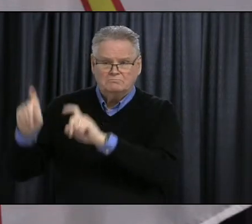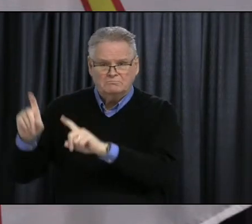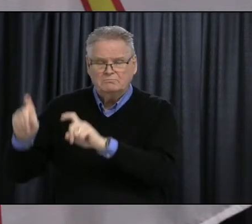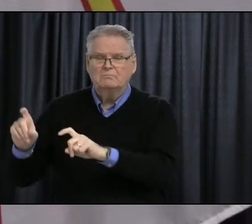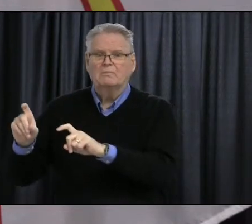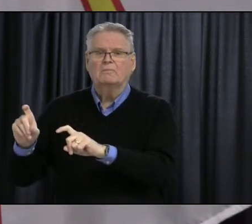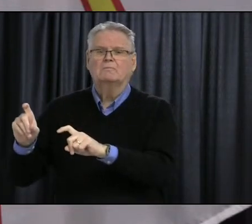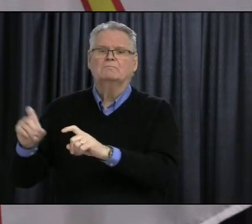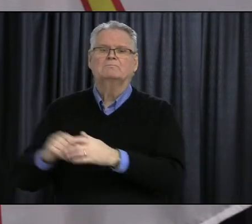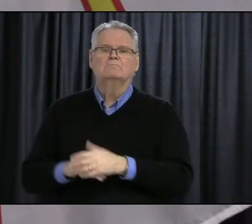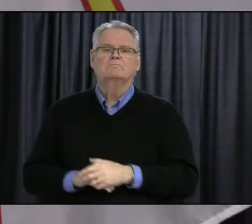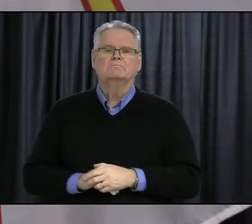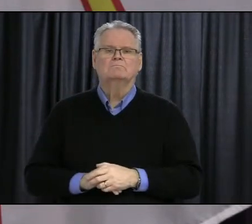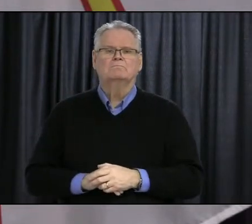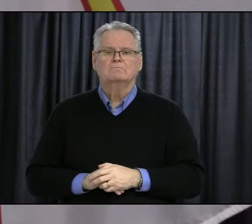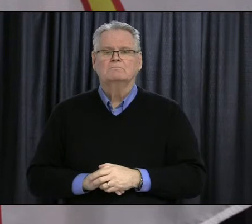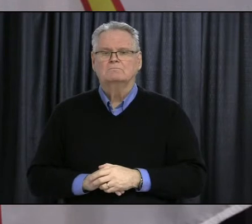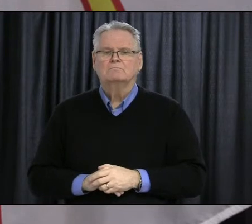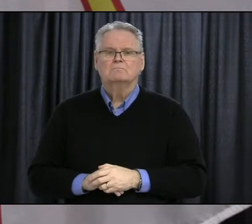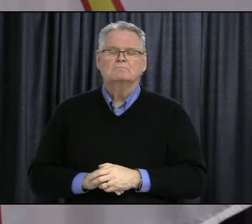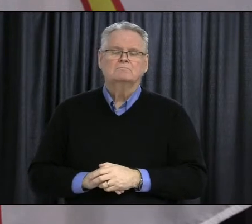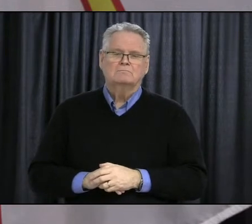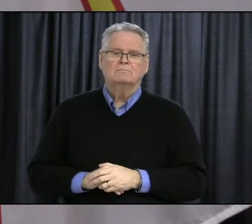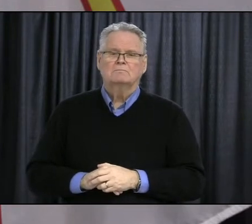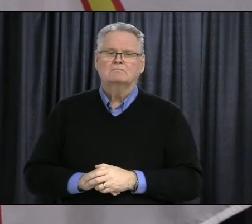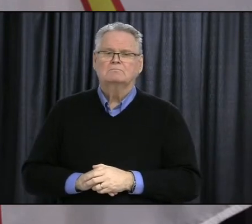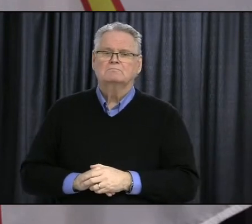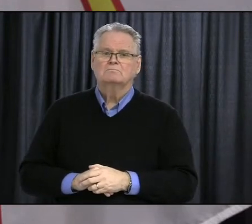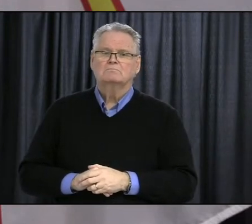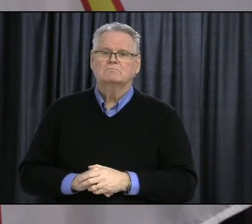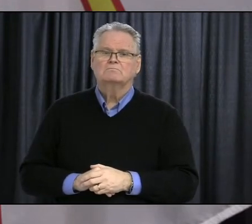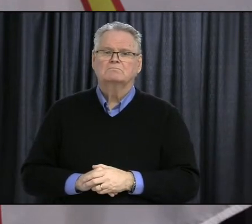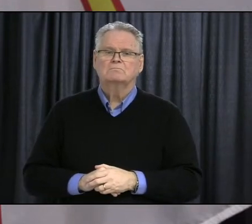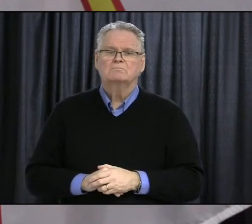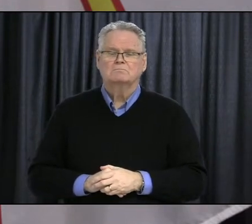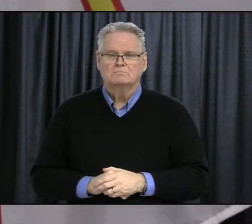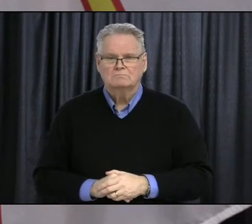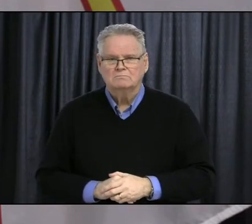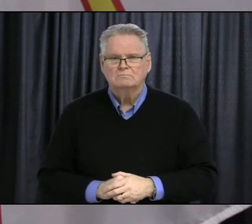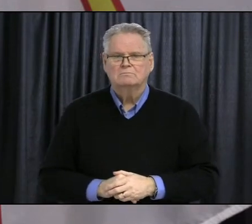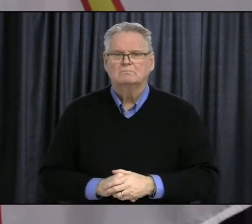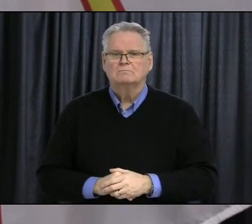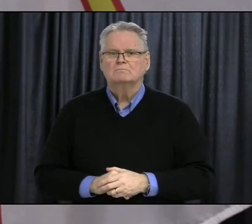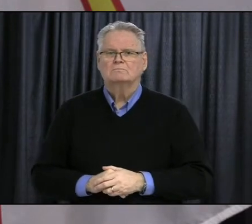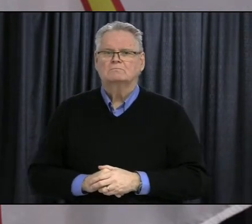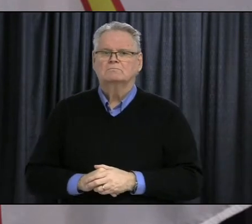Microbiology Lab. So there's some internal validation that can happen there as well. So,